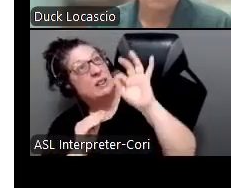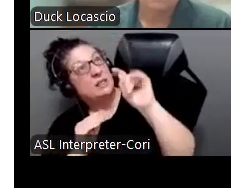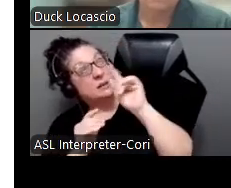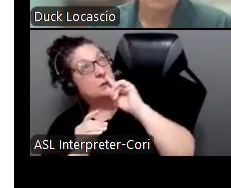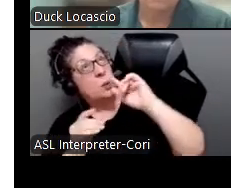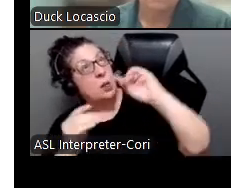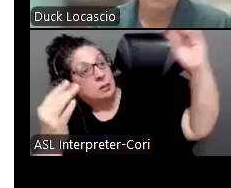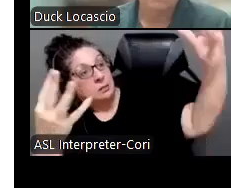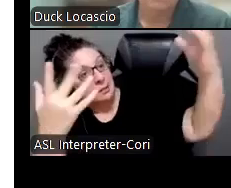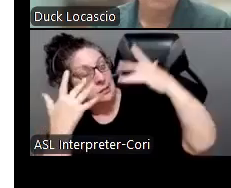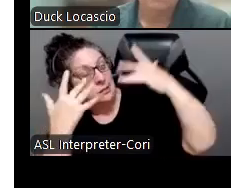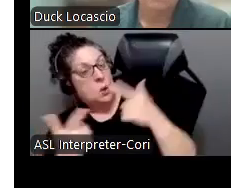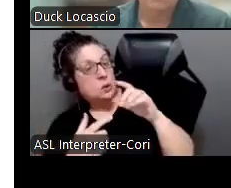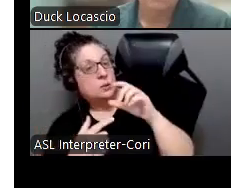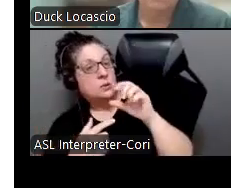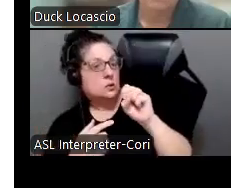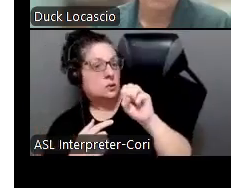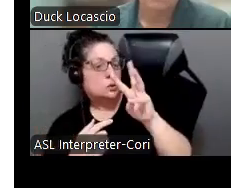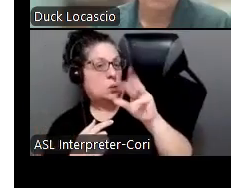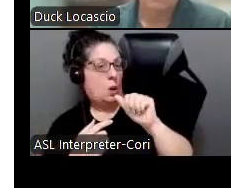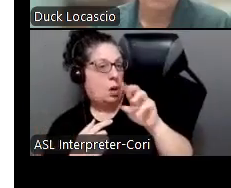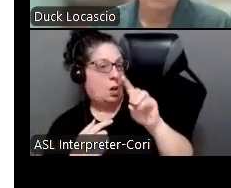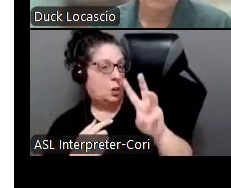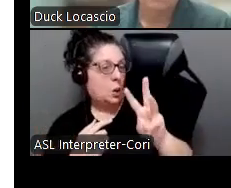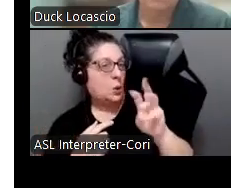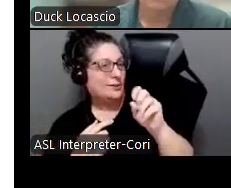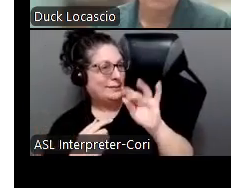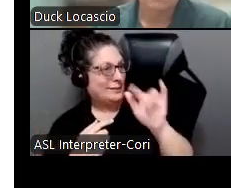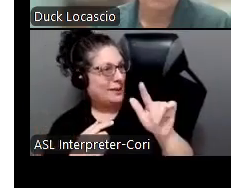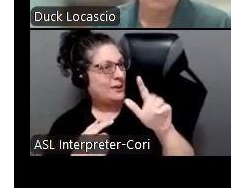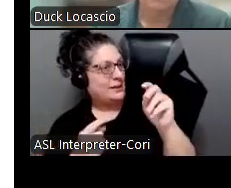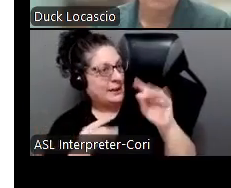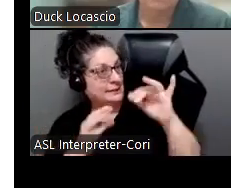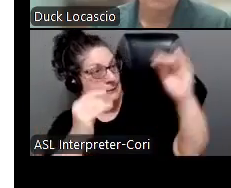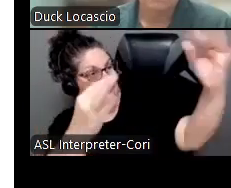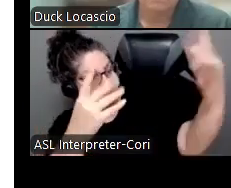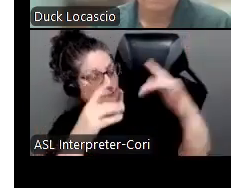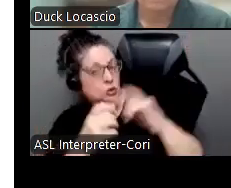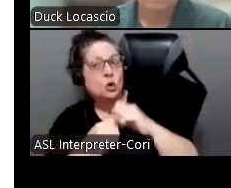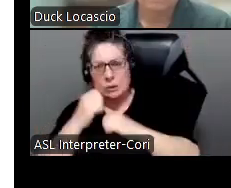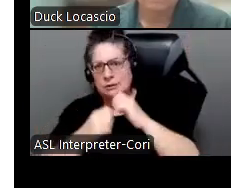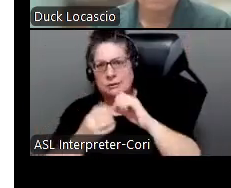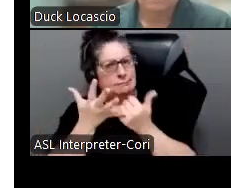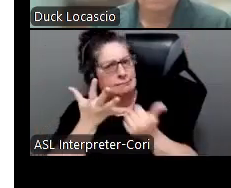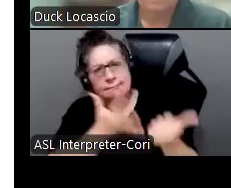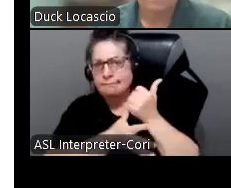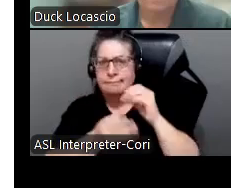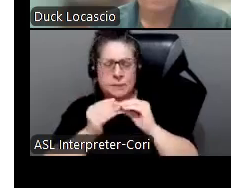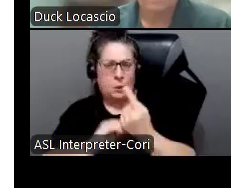like swallowtail kites. So structure is absolutely number one.